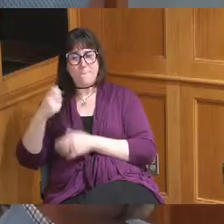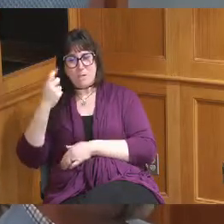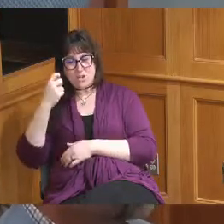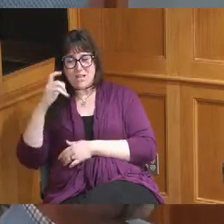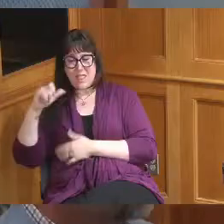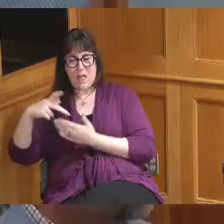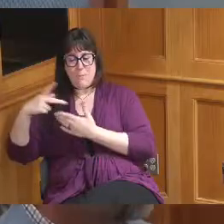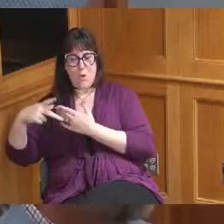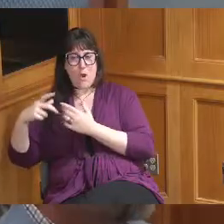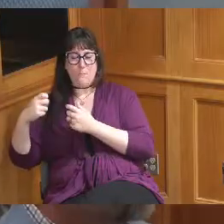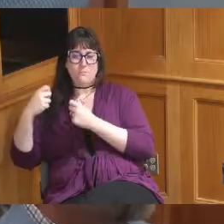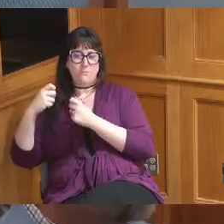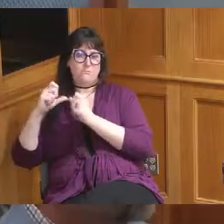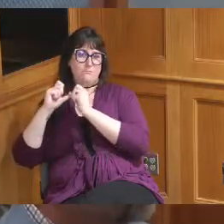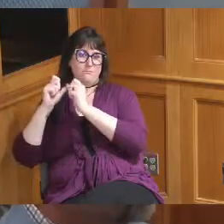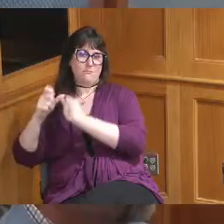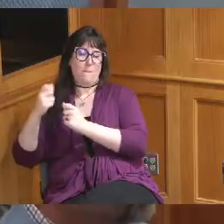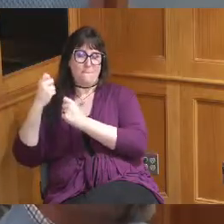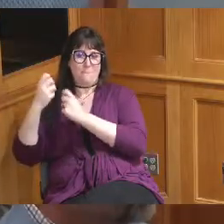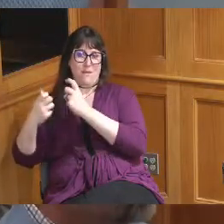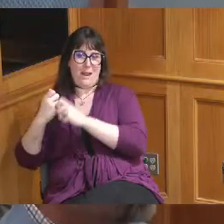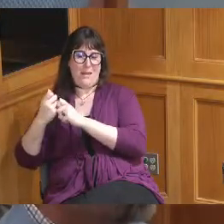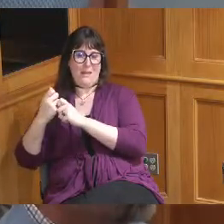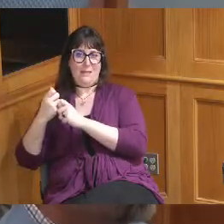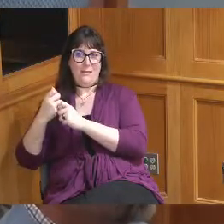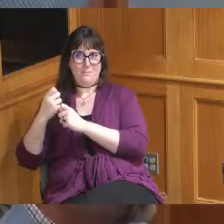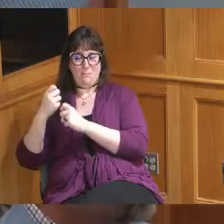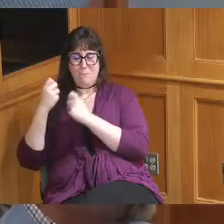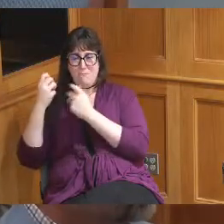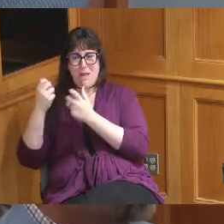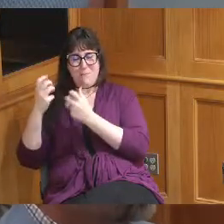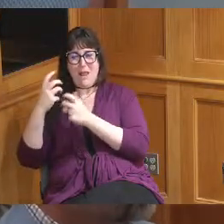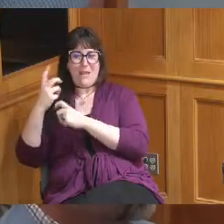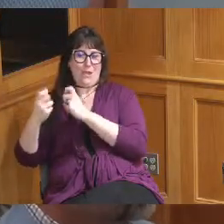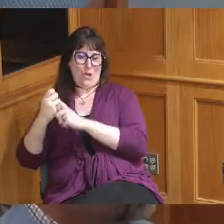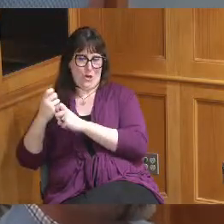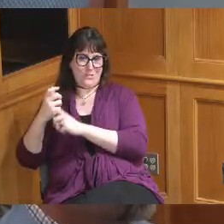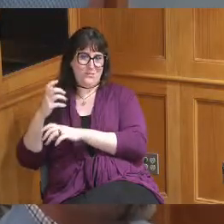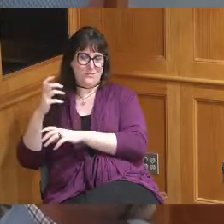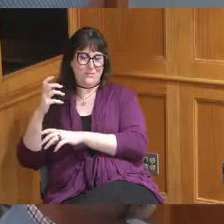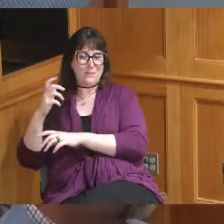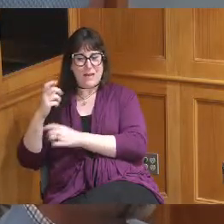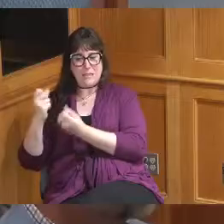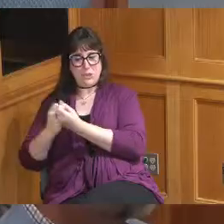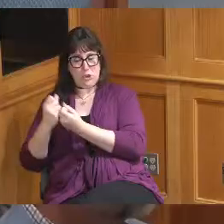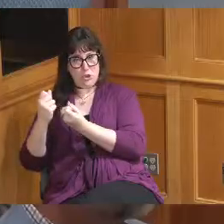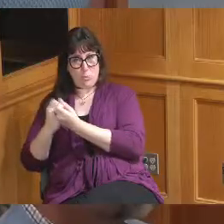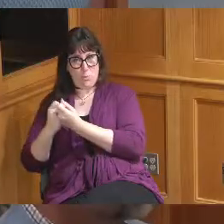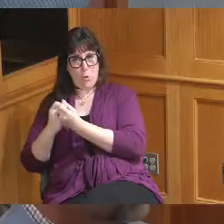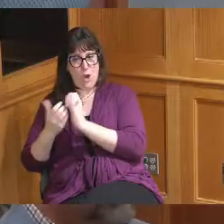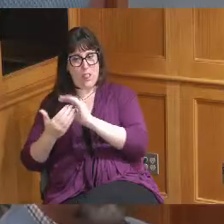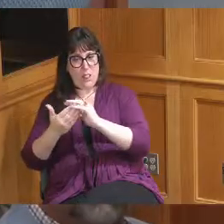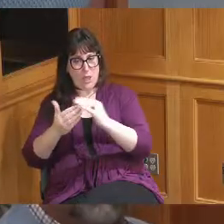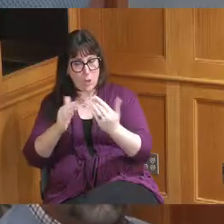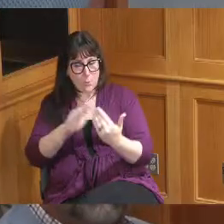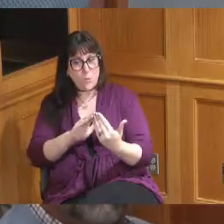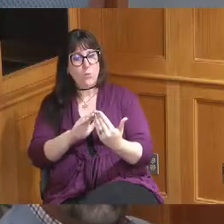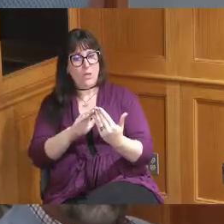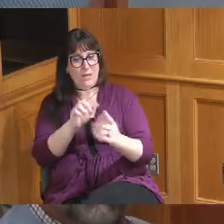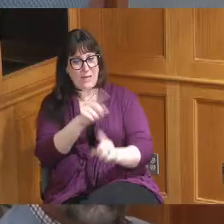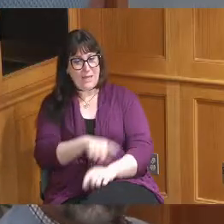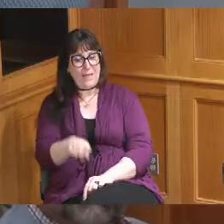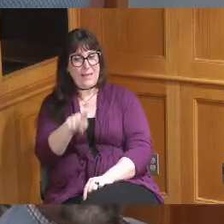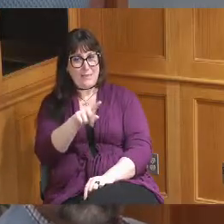years, and actually quite a number of decades, actually. And it is there to support communities in